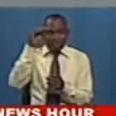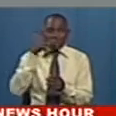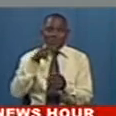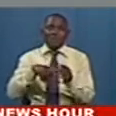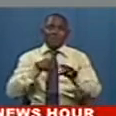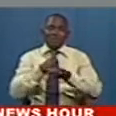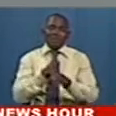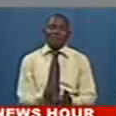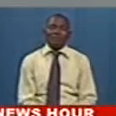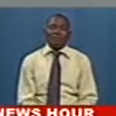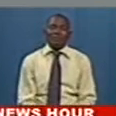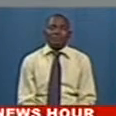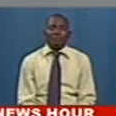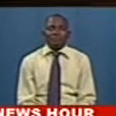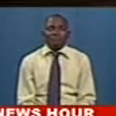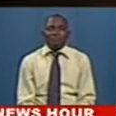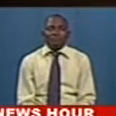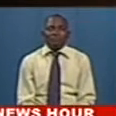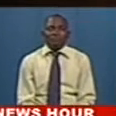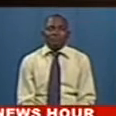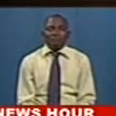you this report.